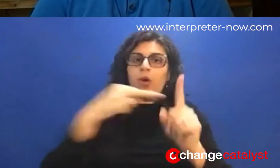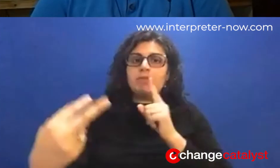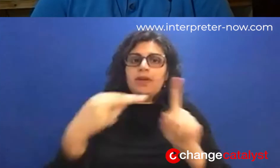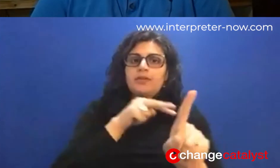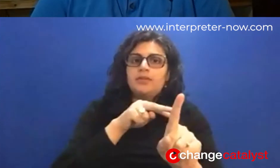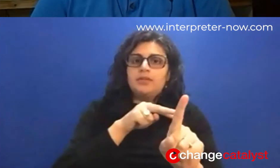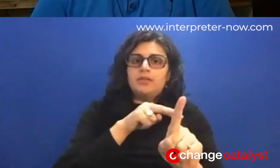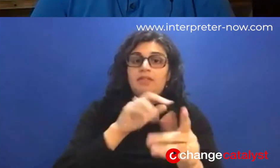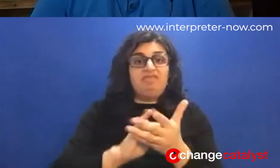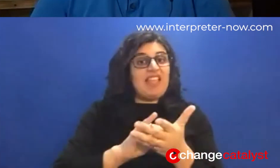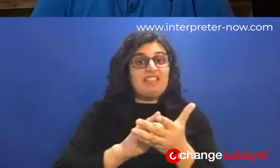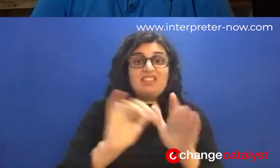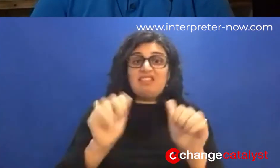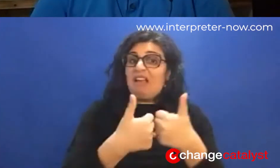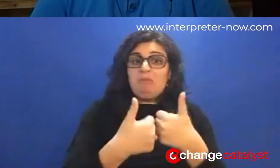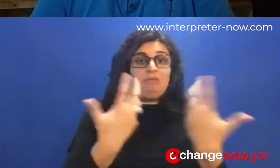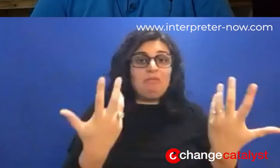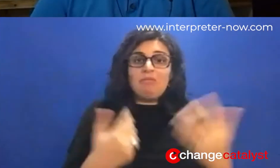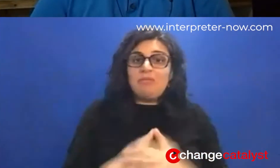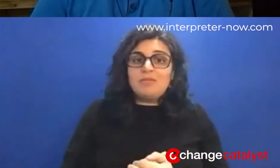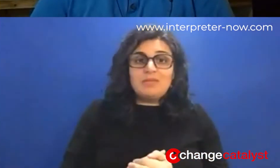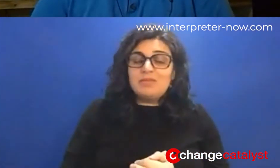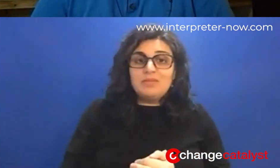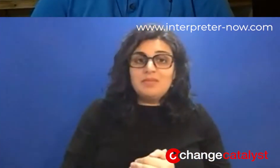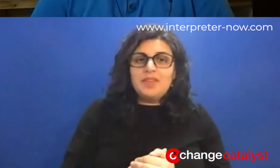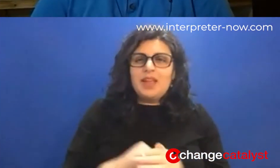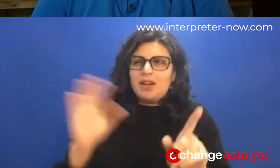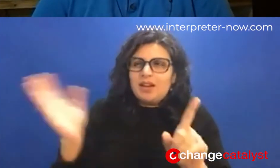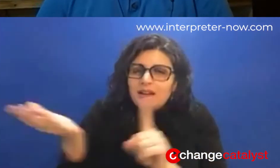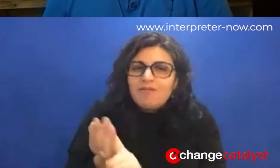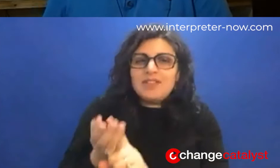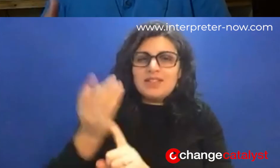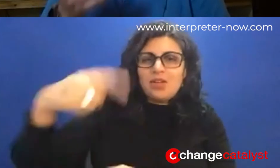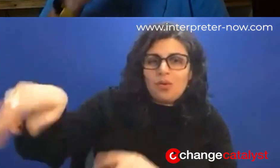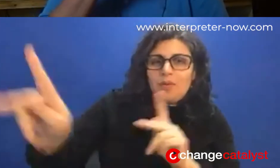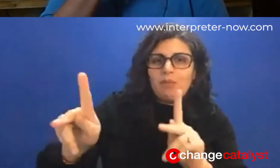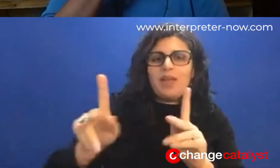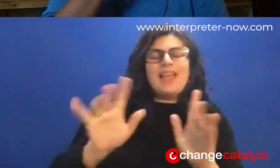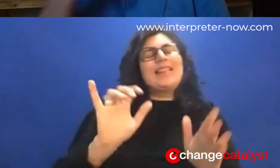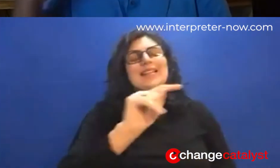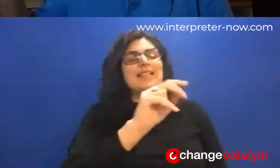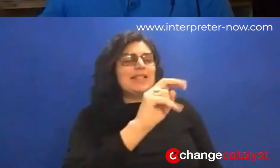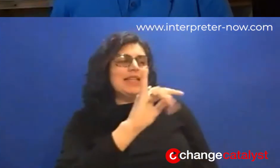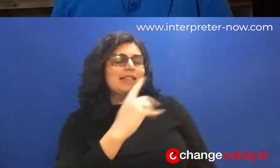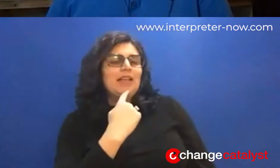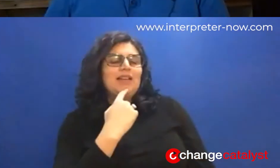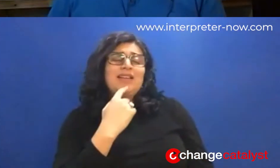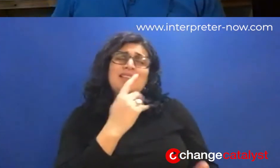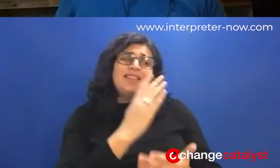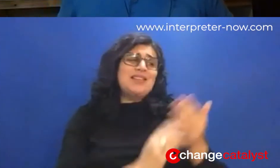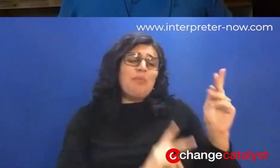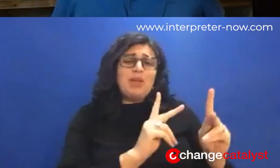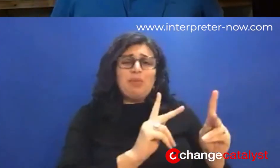there. And it's about convincing those people. And like Tonita said, some people, they're just not going to be convinced. Like,